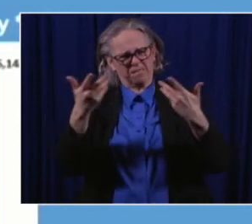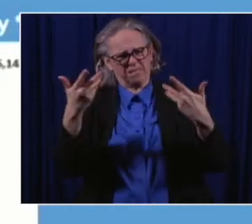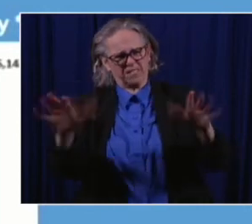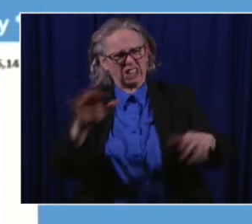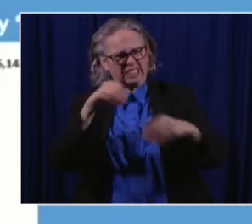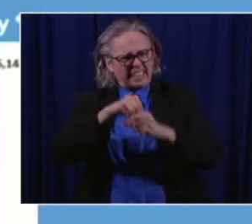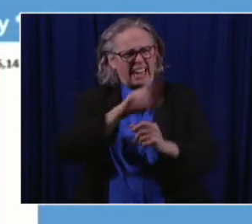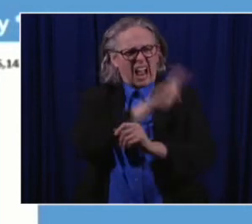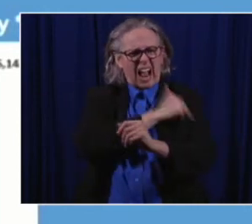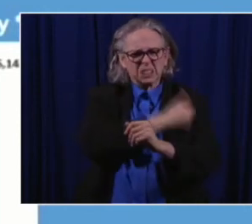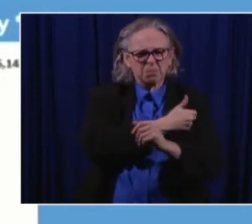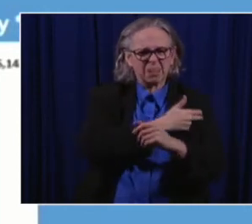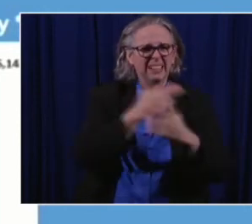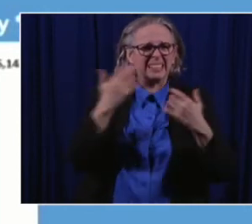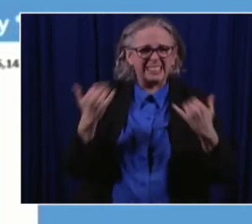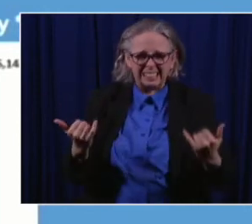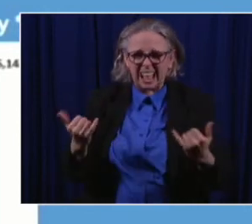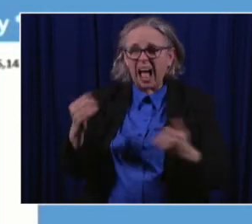1,204